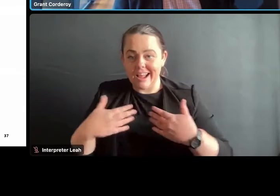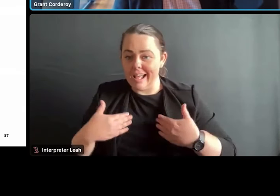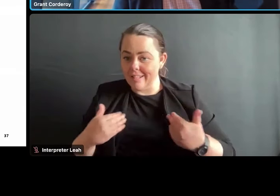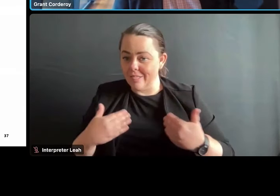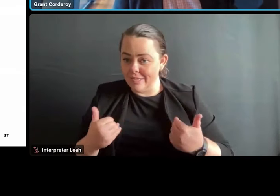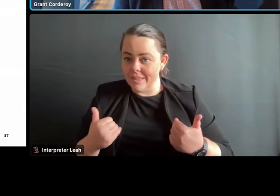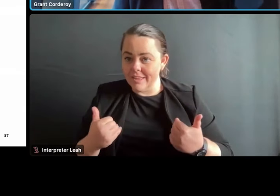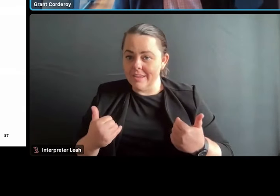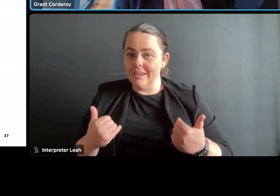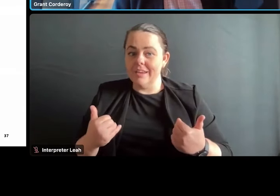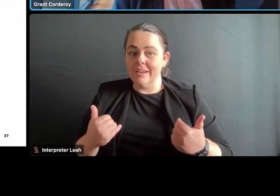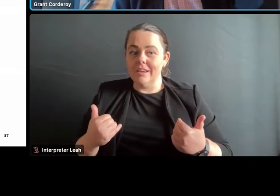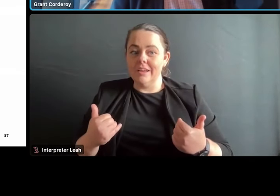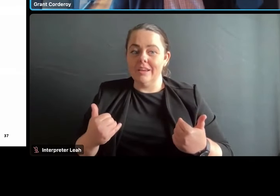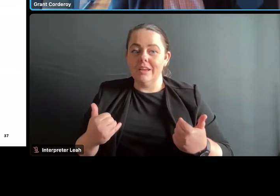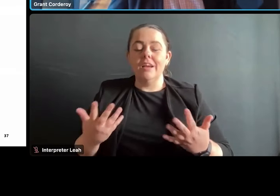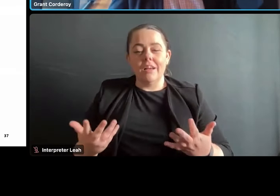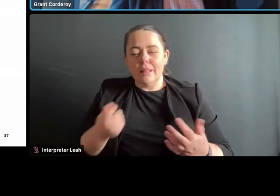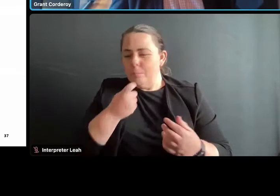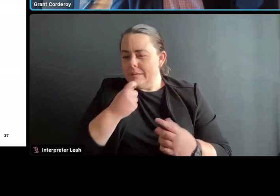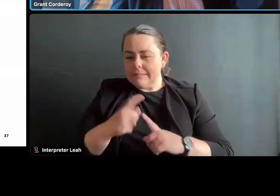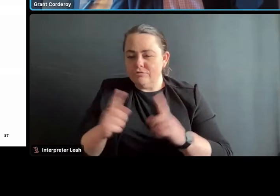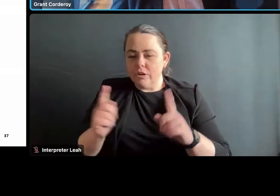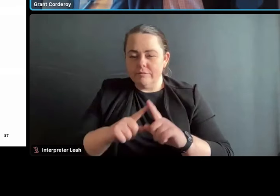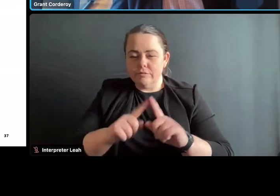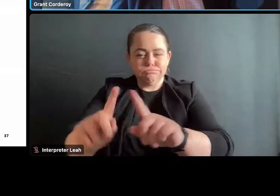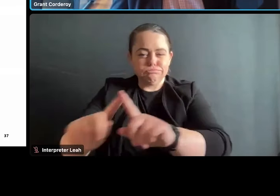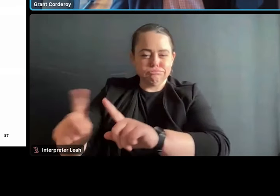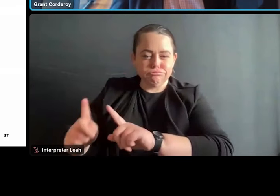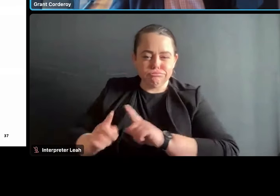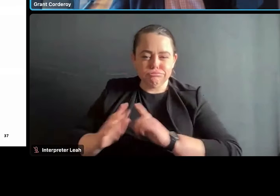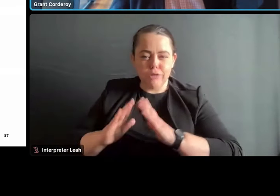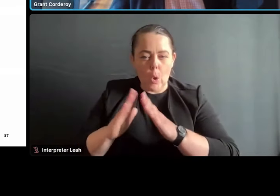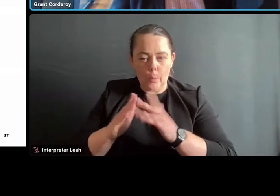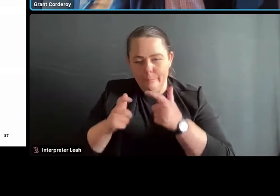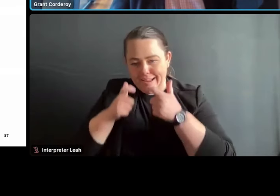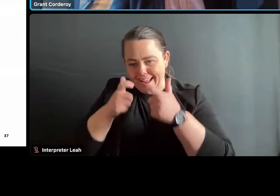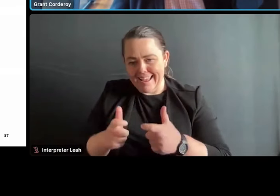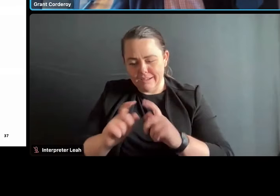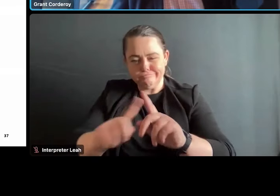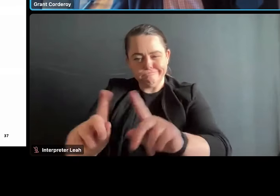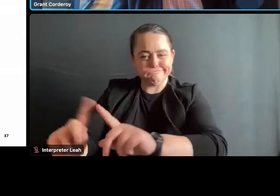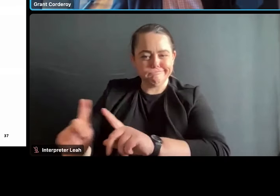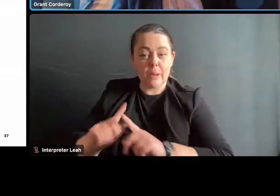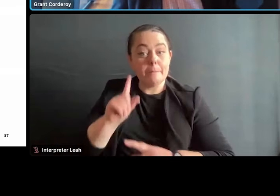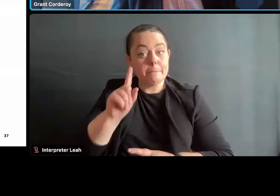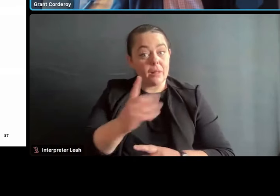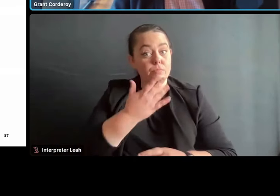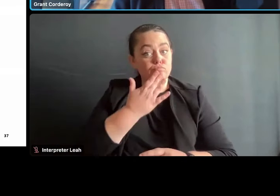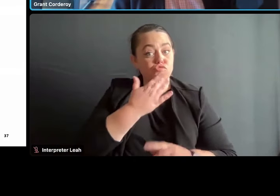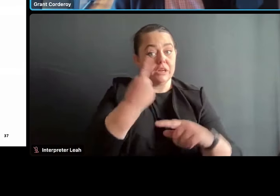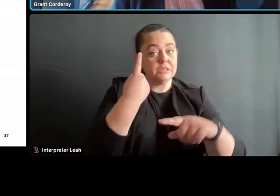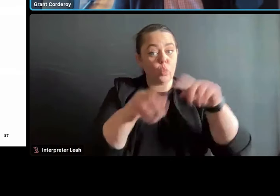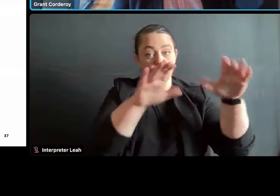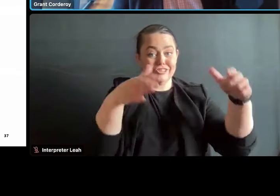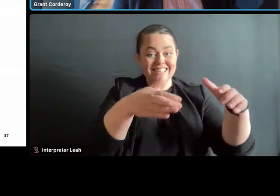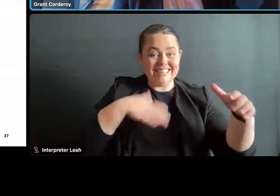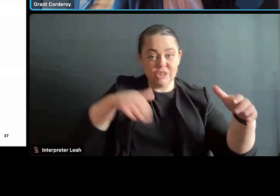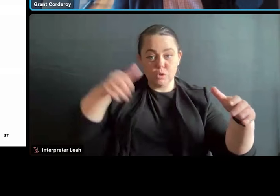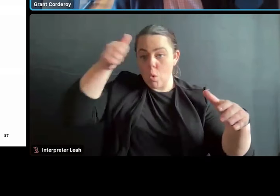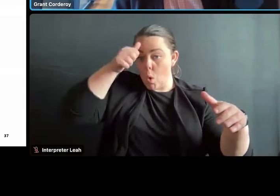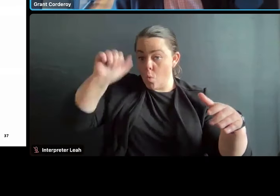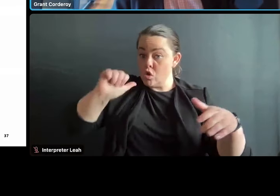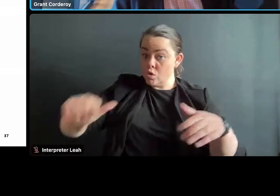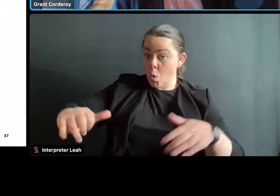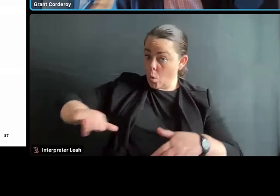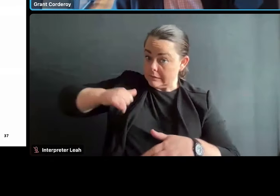care providers doing it, but again, very important for the pricing authority to know what's the mix of staff